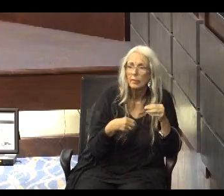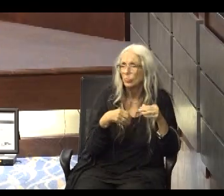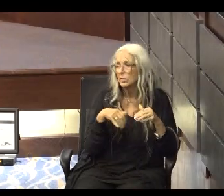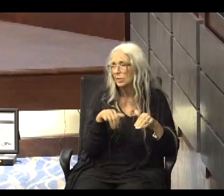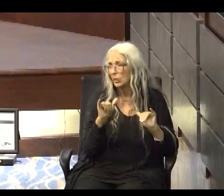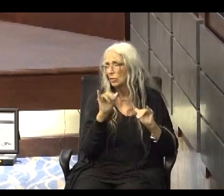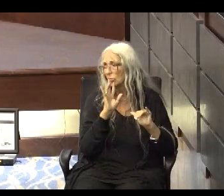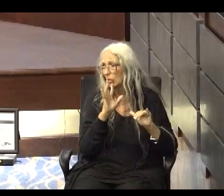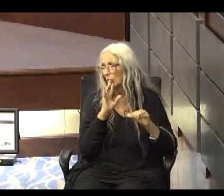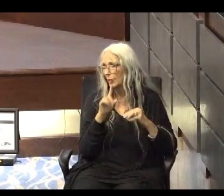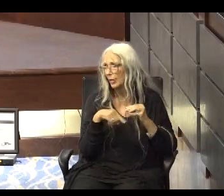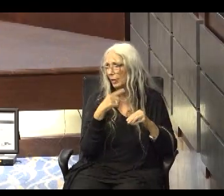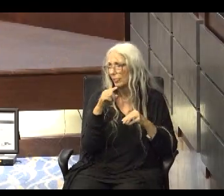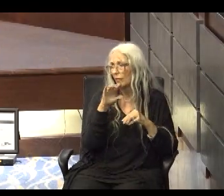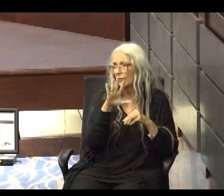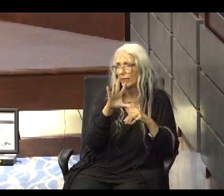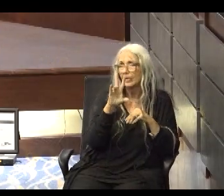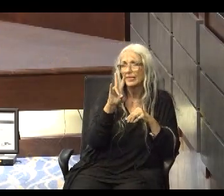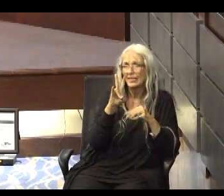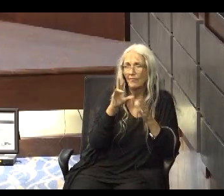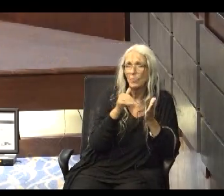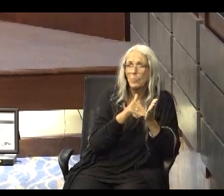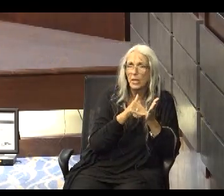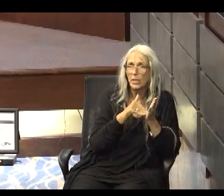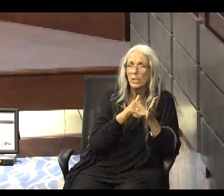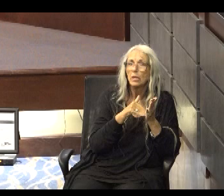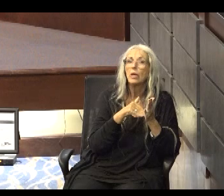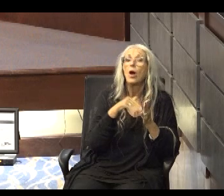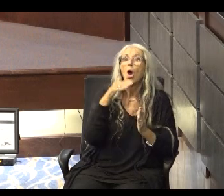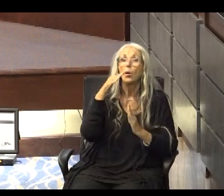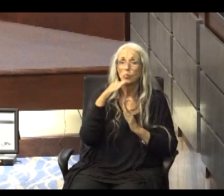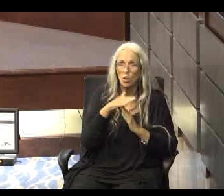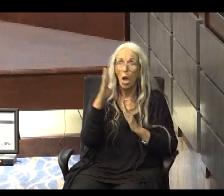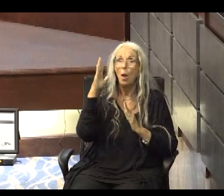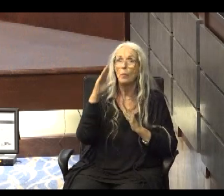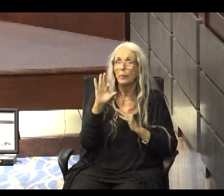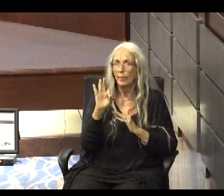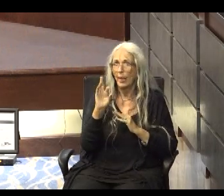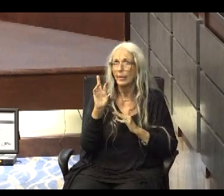we're talking about another $57 million on top of that $96 million.